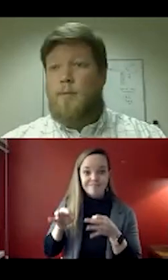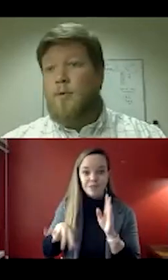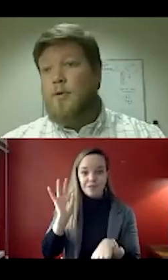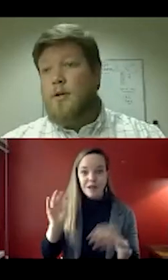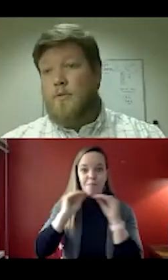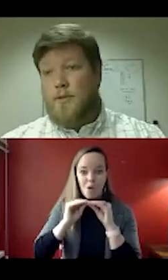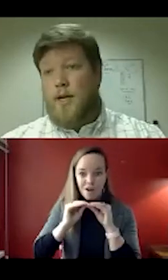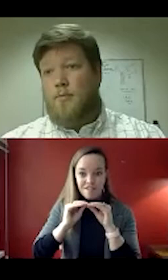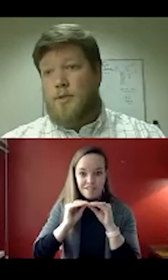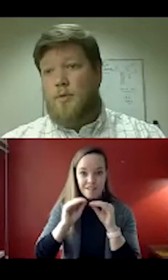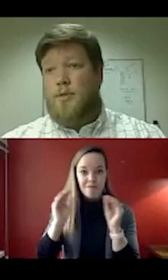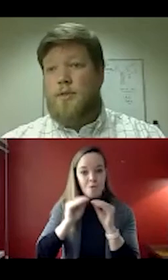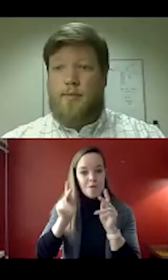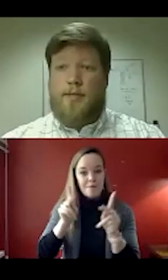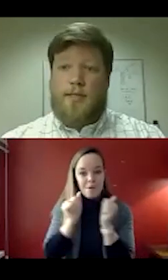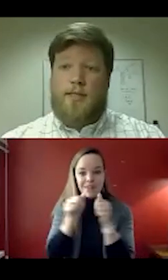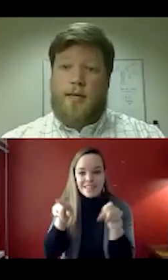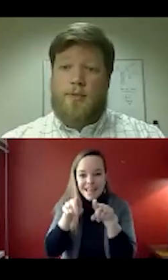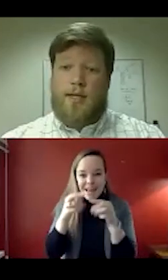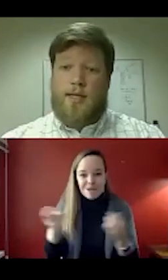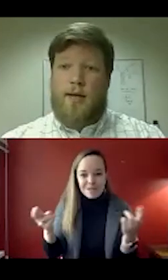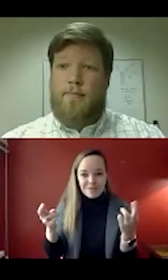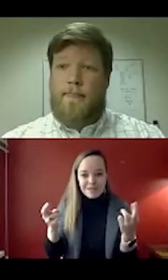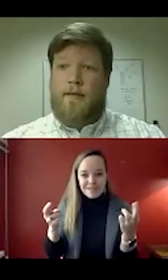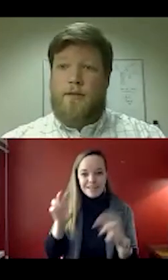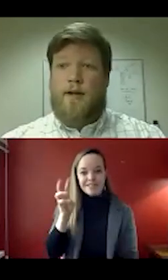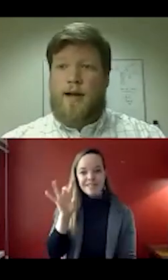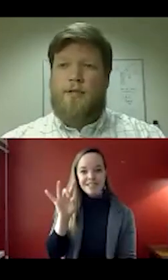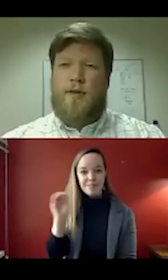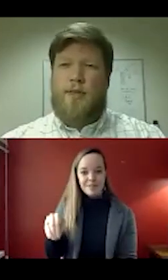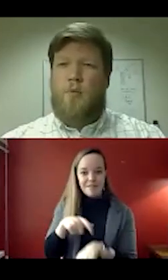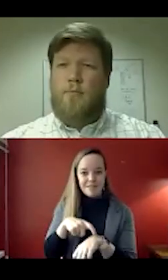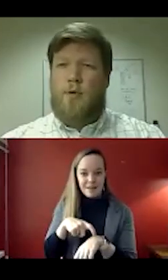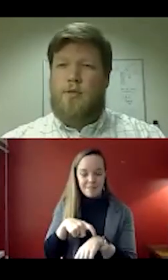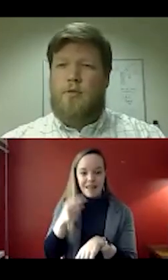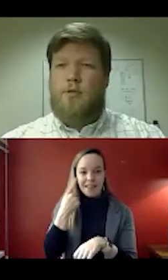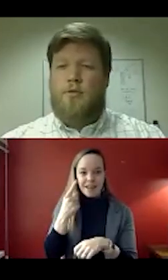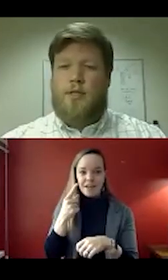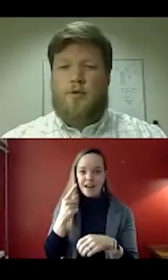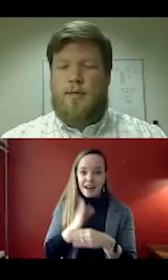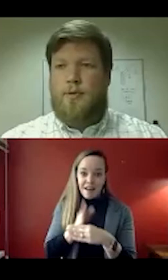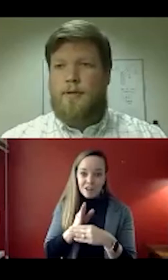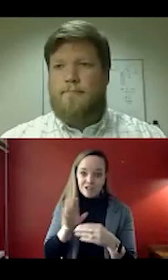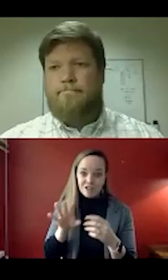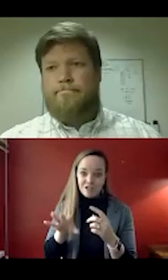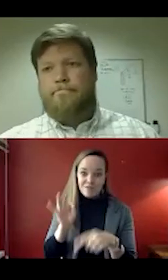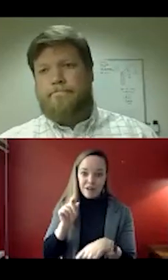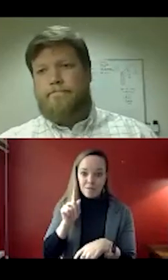more people for the same resources about 68% of the time. You find an average of, I think, 1.22 additional people